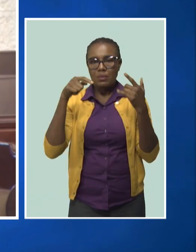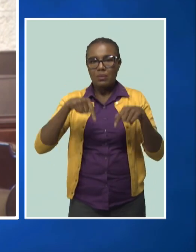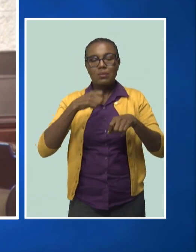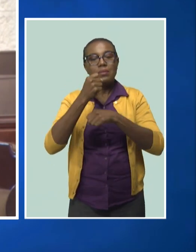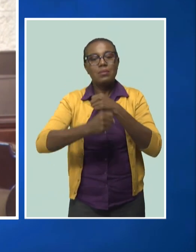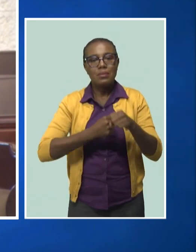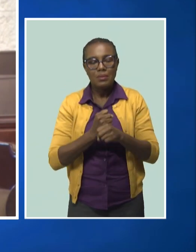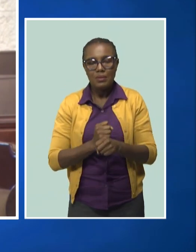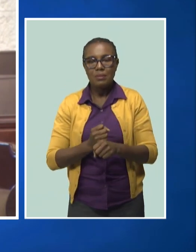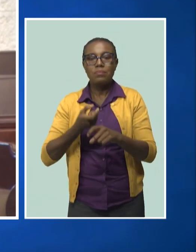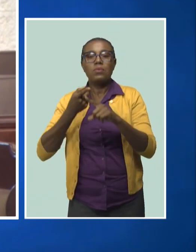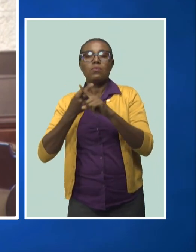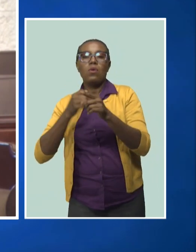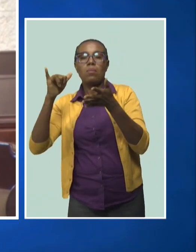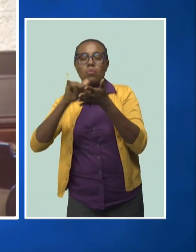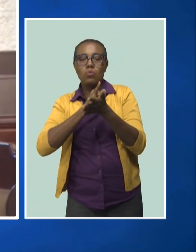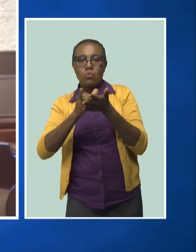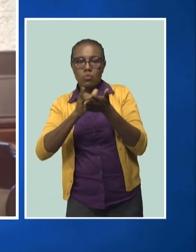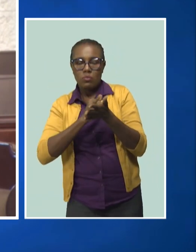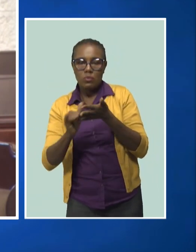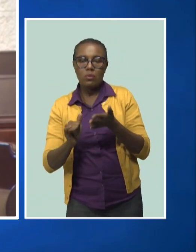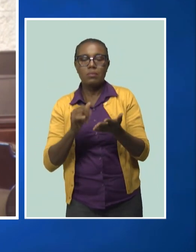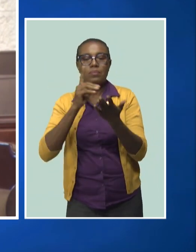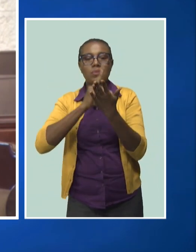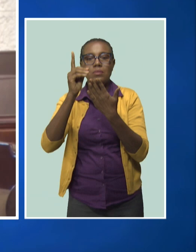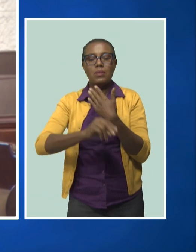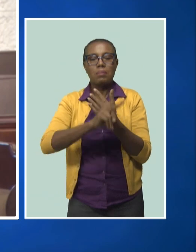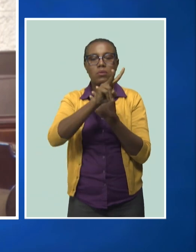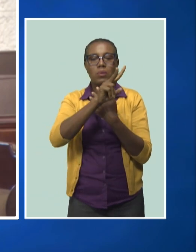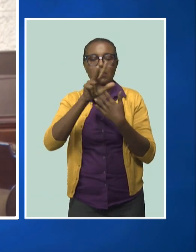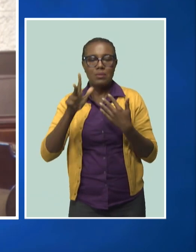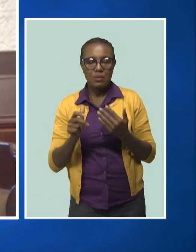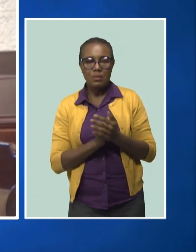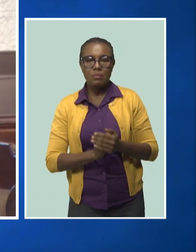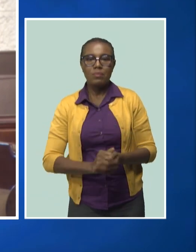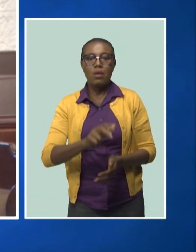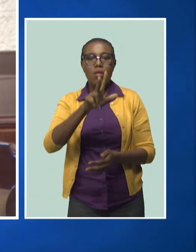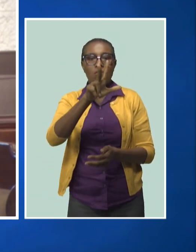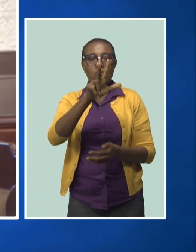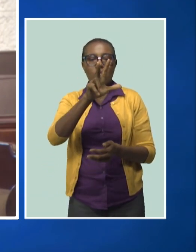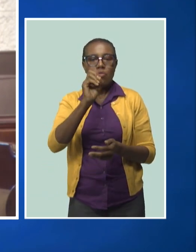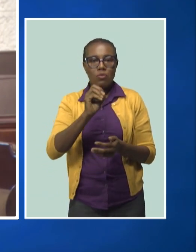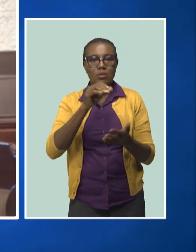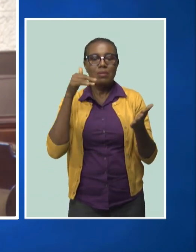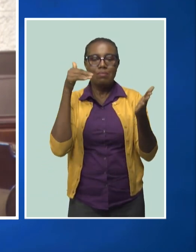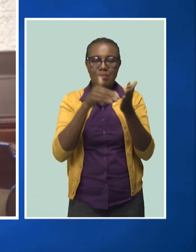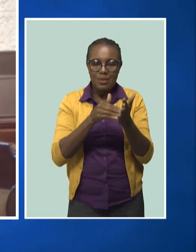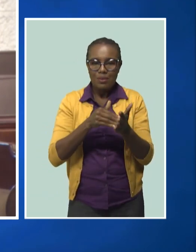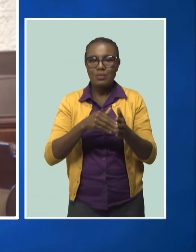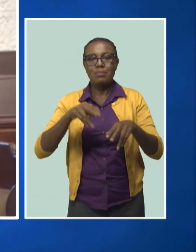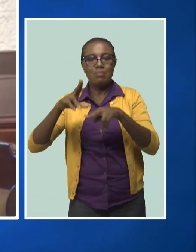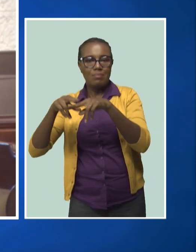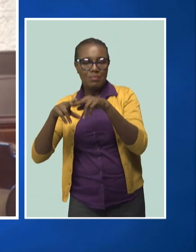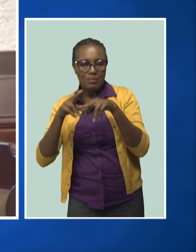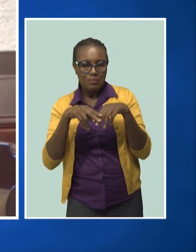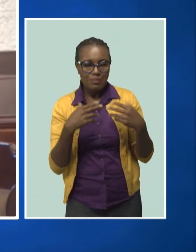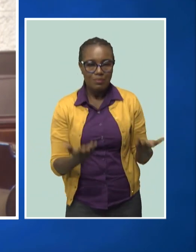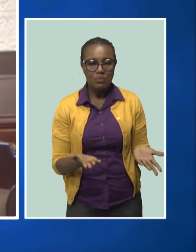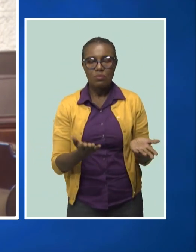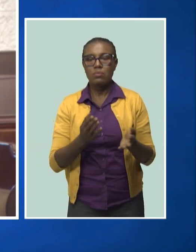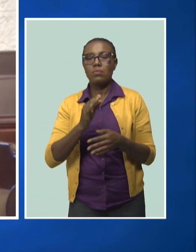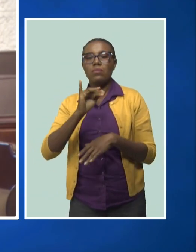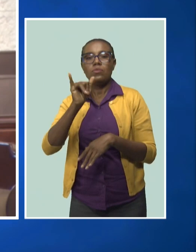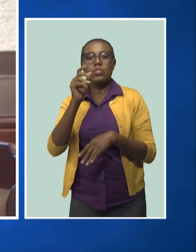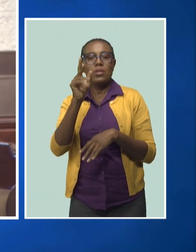Atlanta, from New York on December the 23rd, 30,000 seats coming from that market. American Airlines from